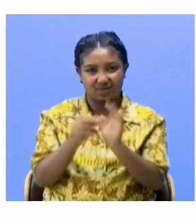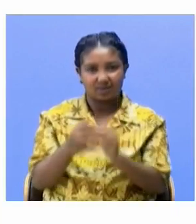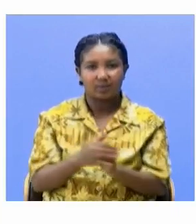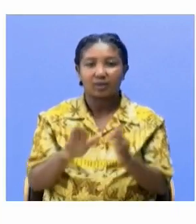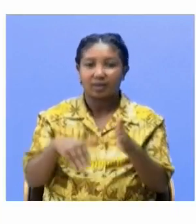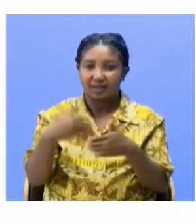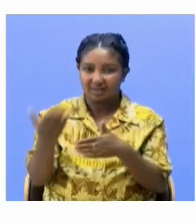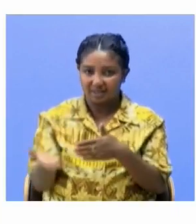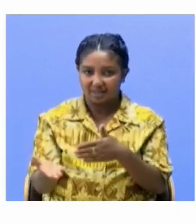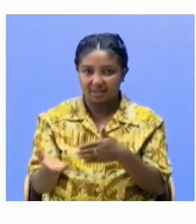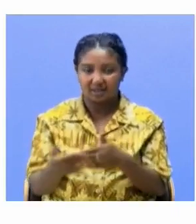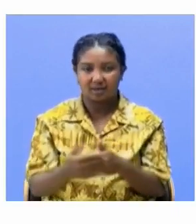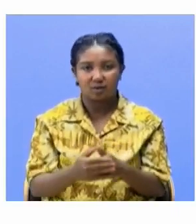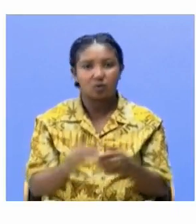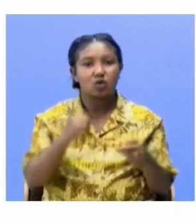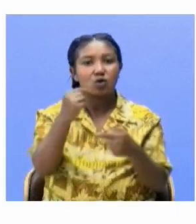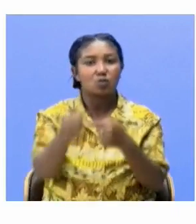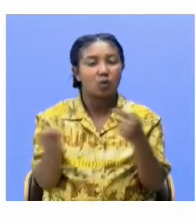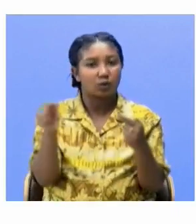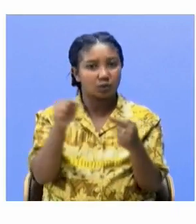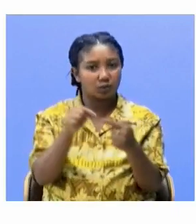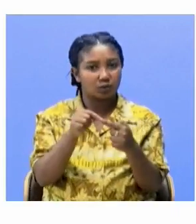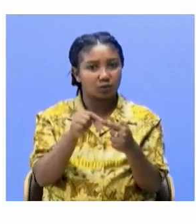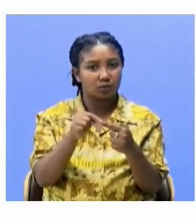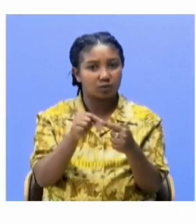Then, going to,